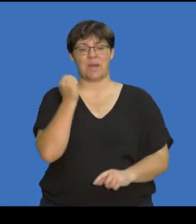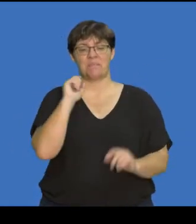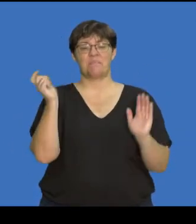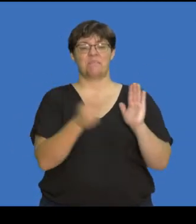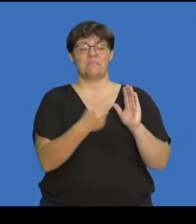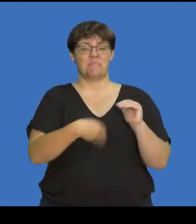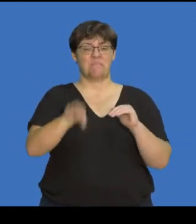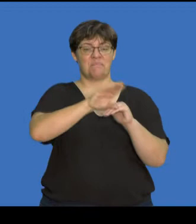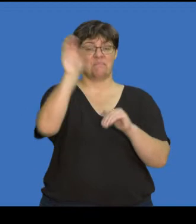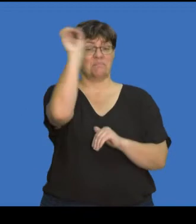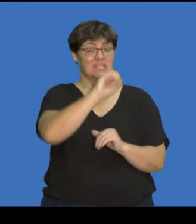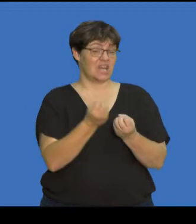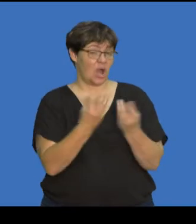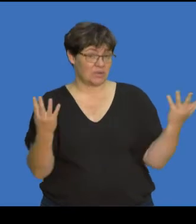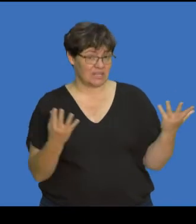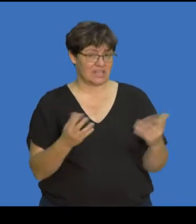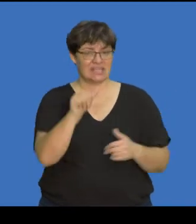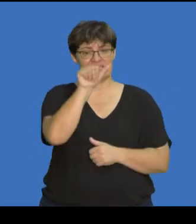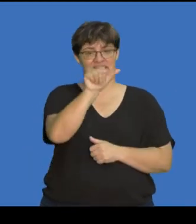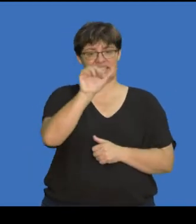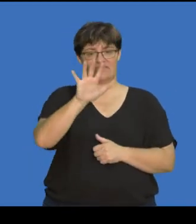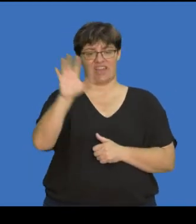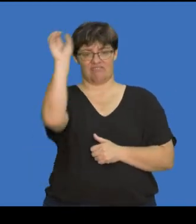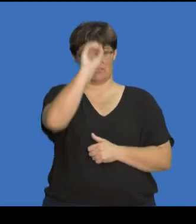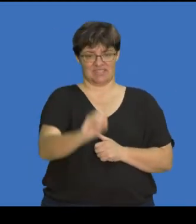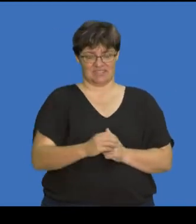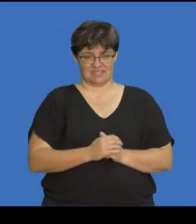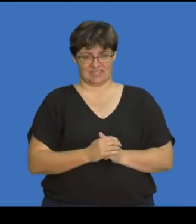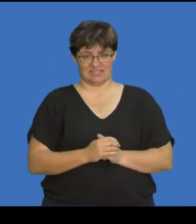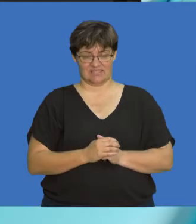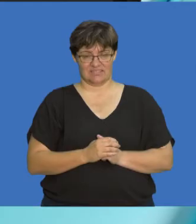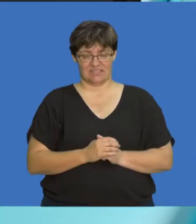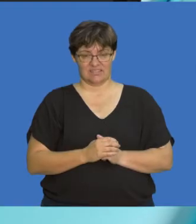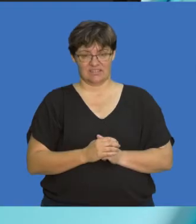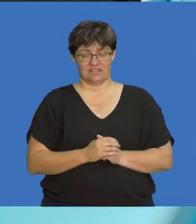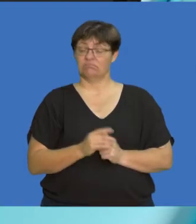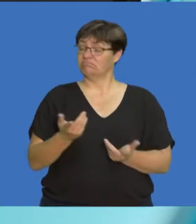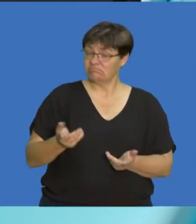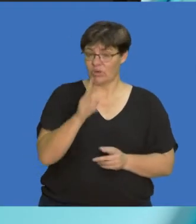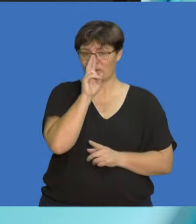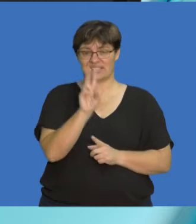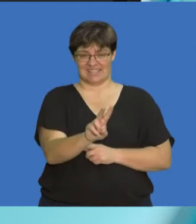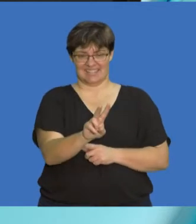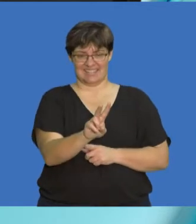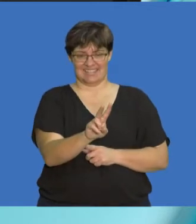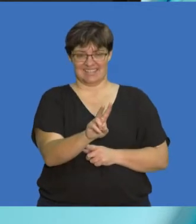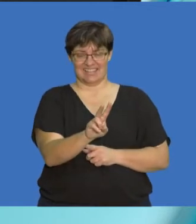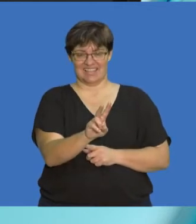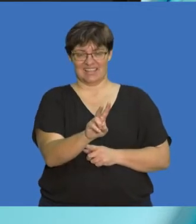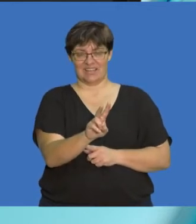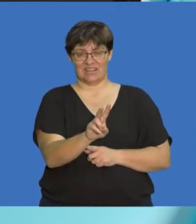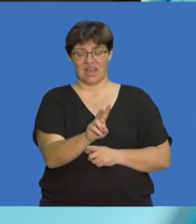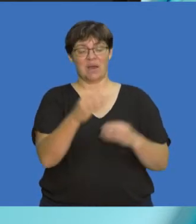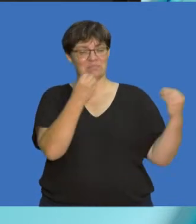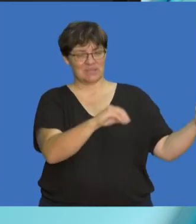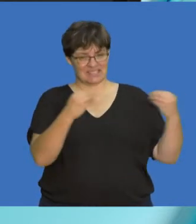percentage of 65%. So in this way here, you can see exactly that the firm is using